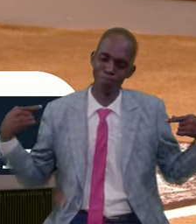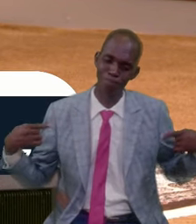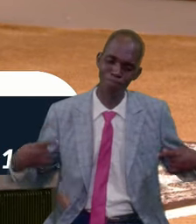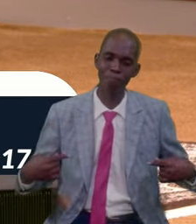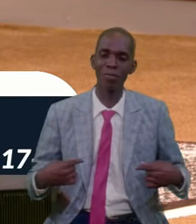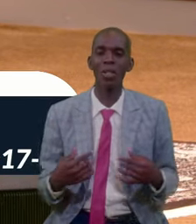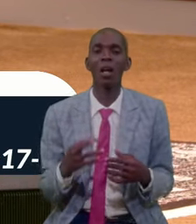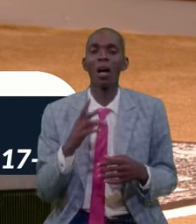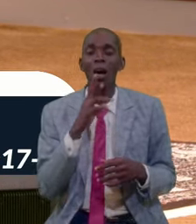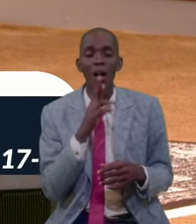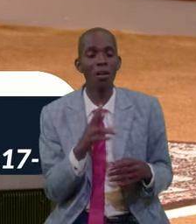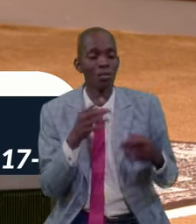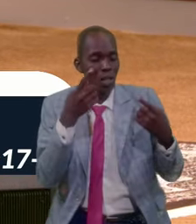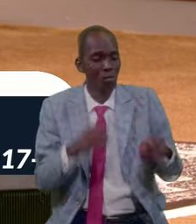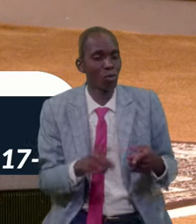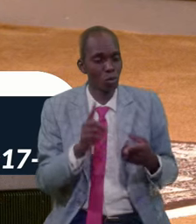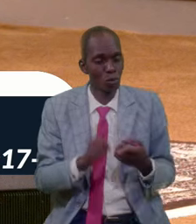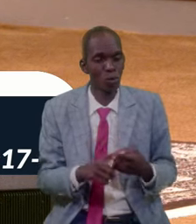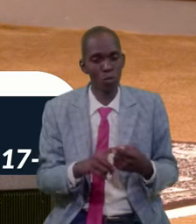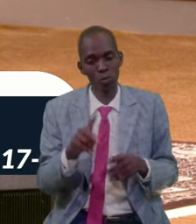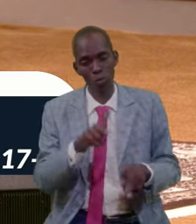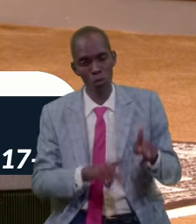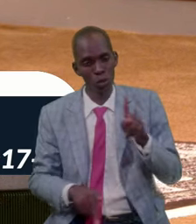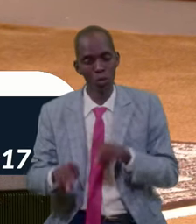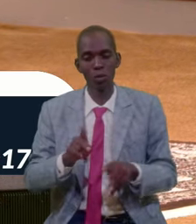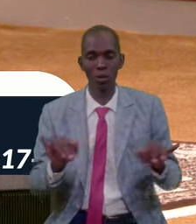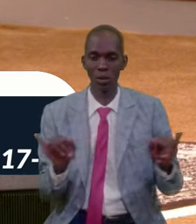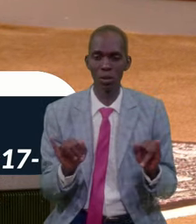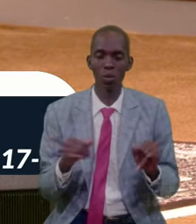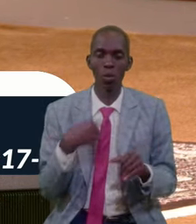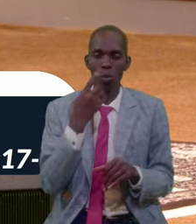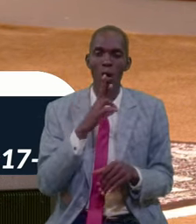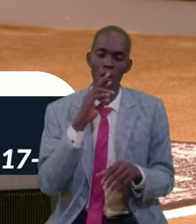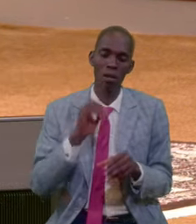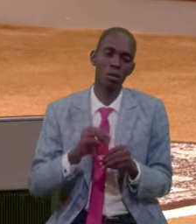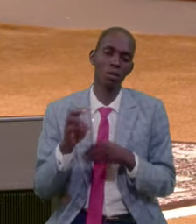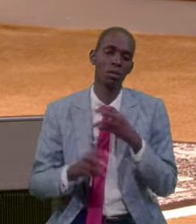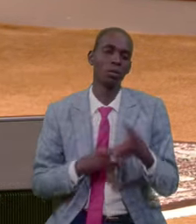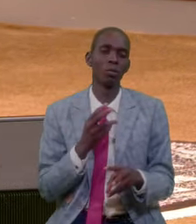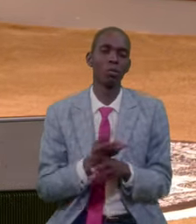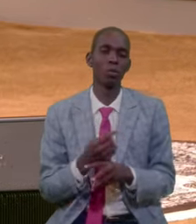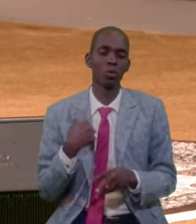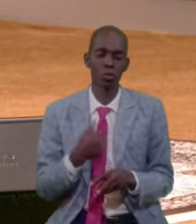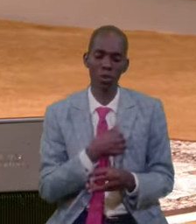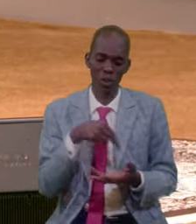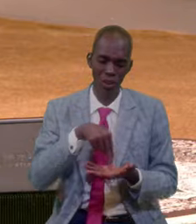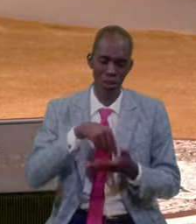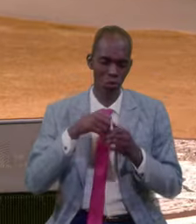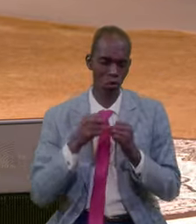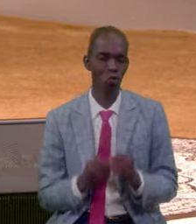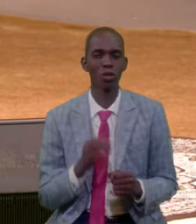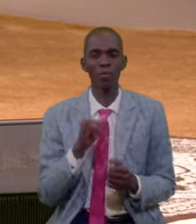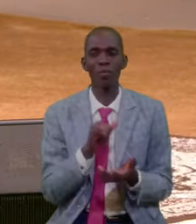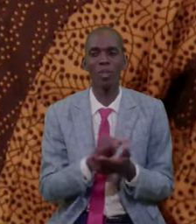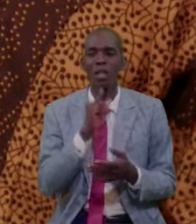in your brethren that are in the world. We stand steadfast. That's faith. That's faith.